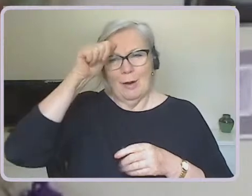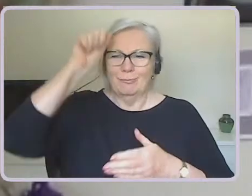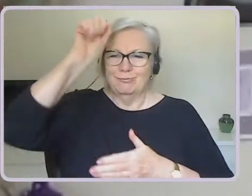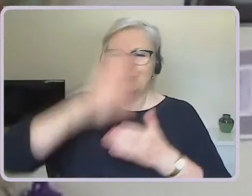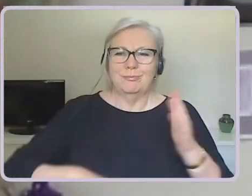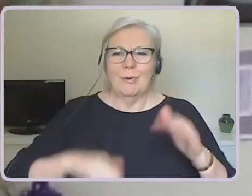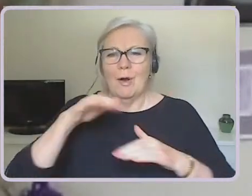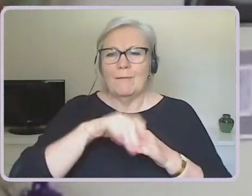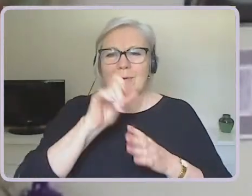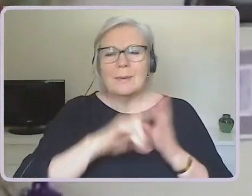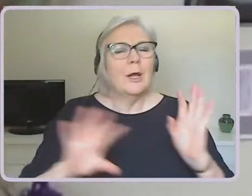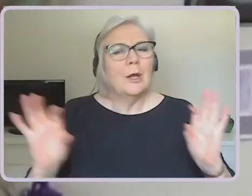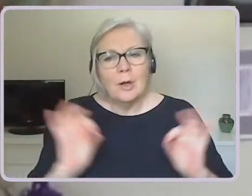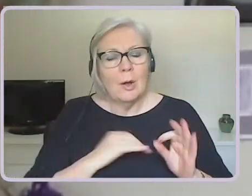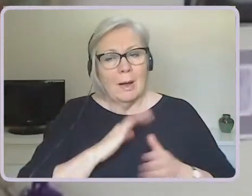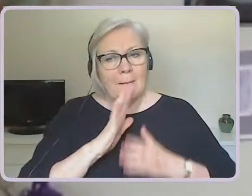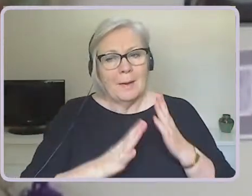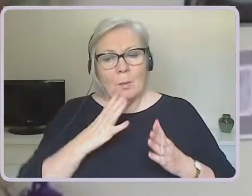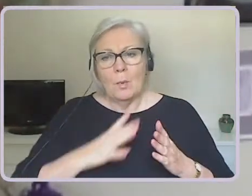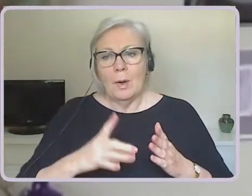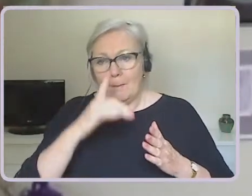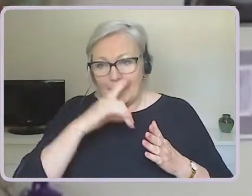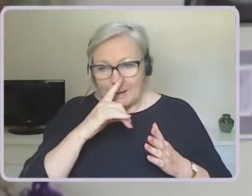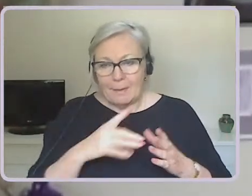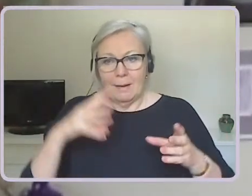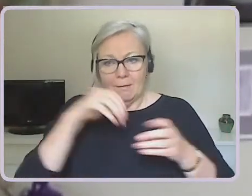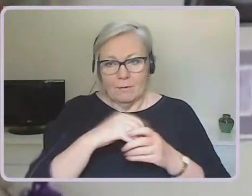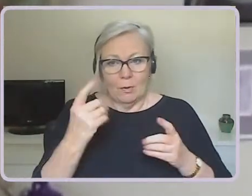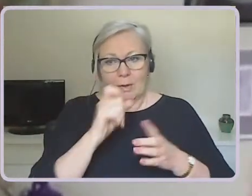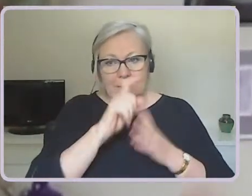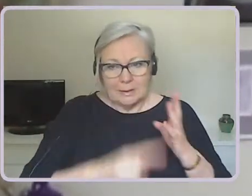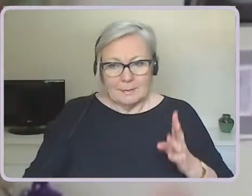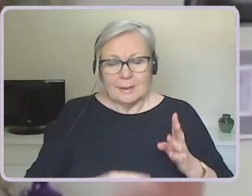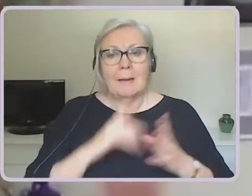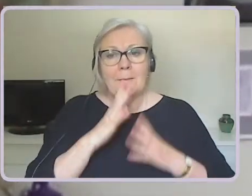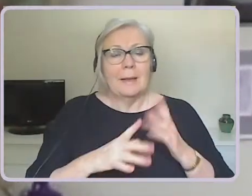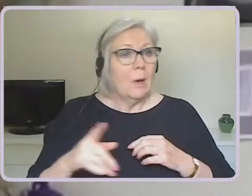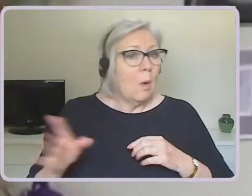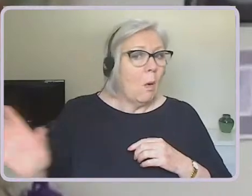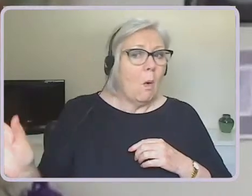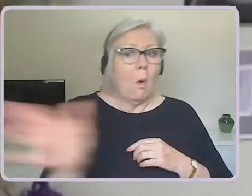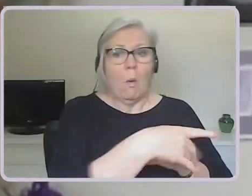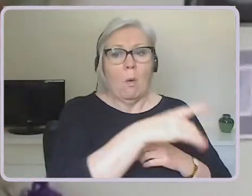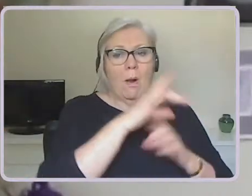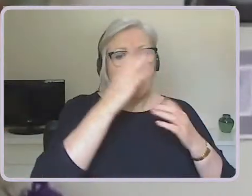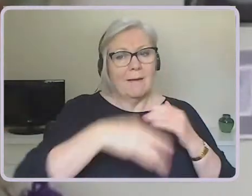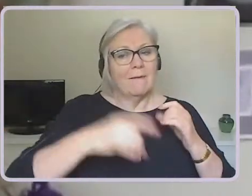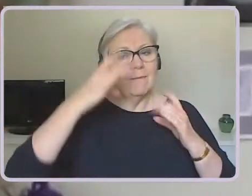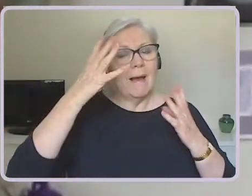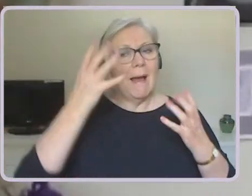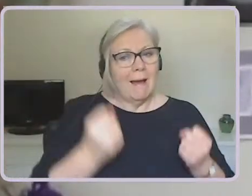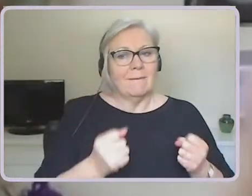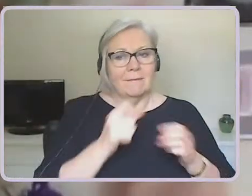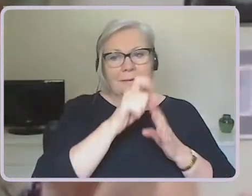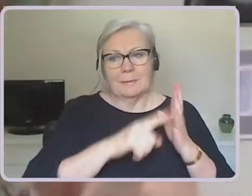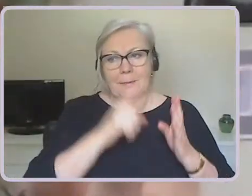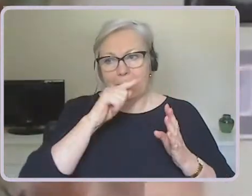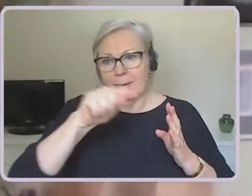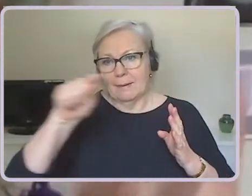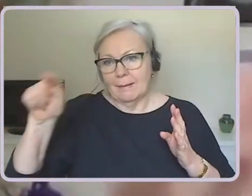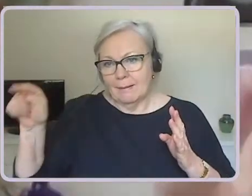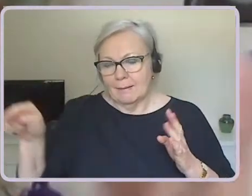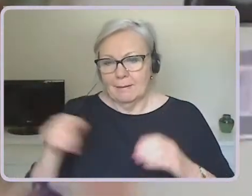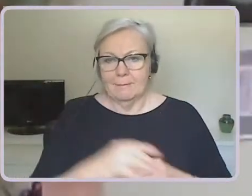of a presence that disability isn't forgotten. People know that they have to go and find the information. I'm not